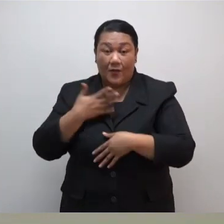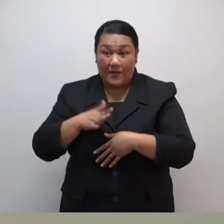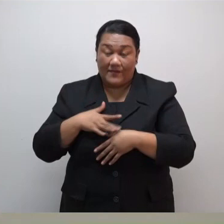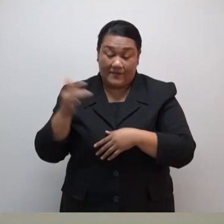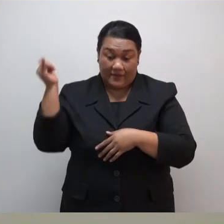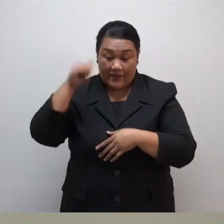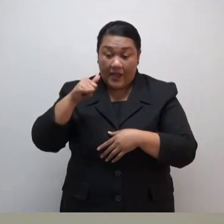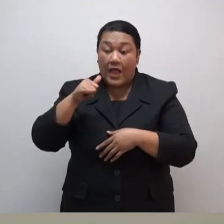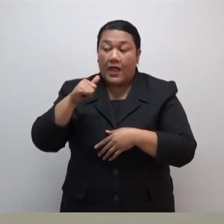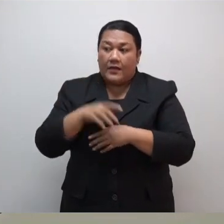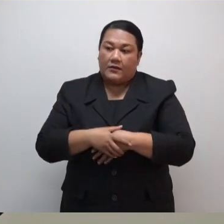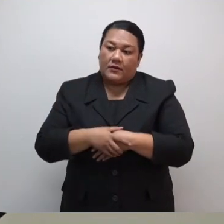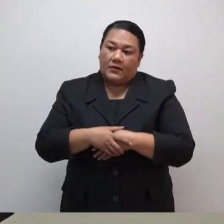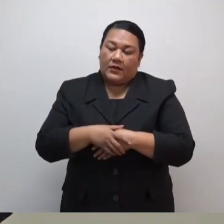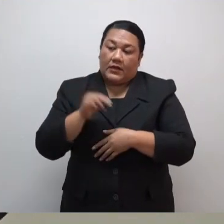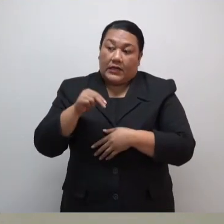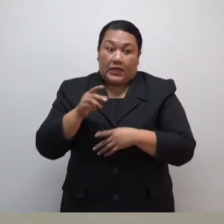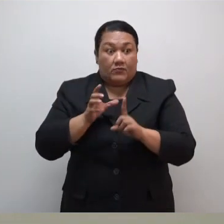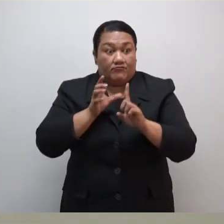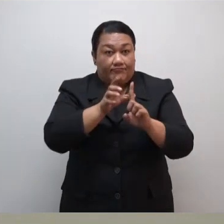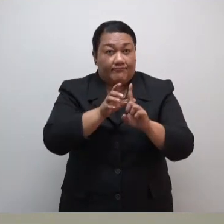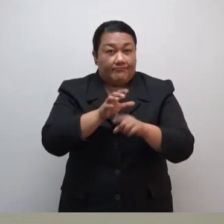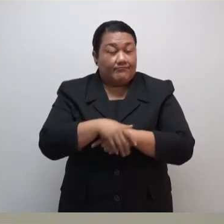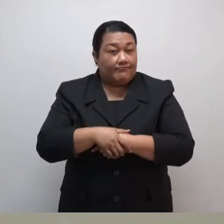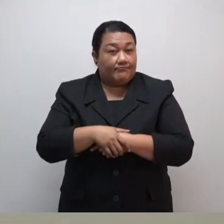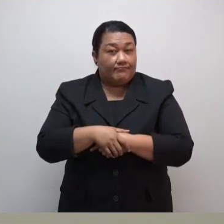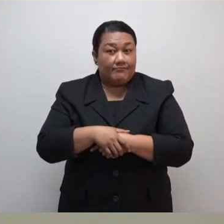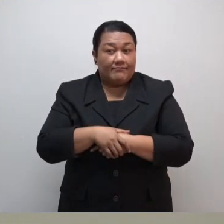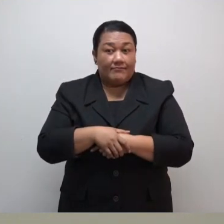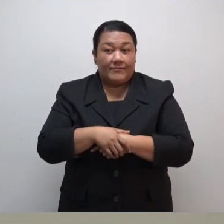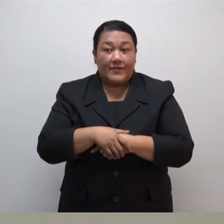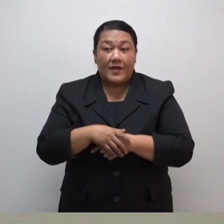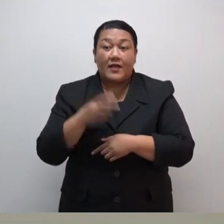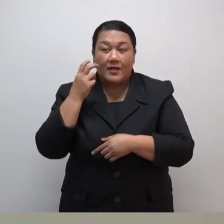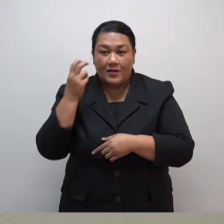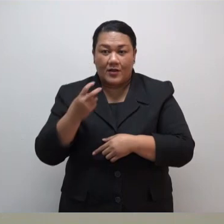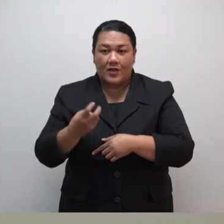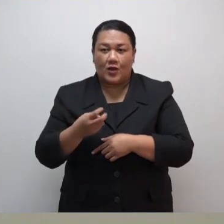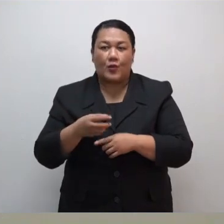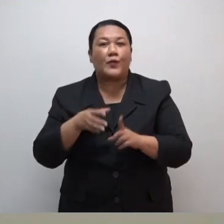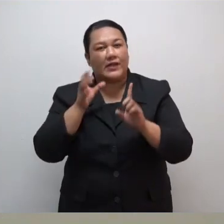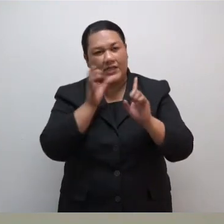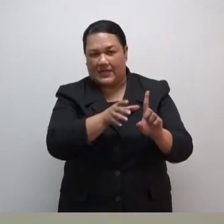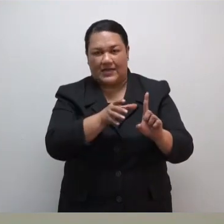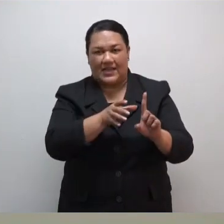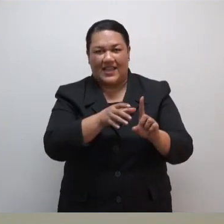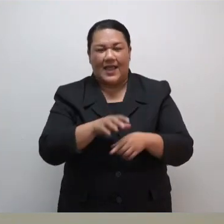into quarantine. We assume that that's what it indicates. So, a last question from my